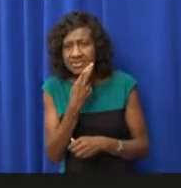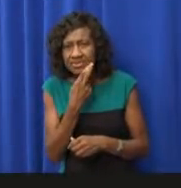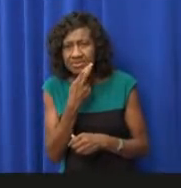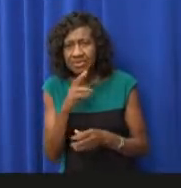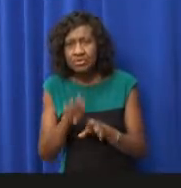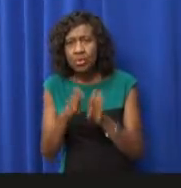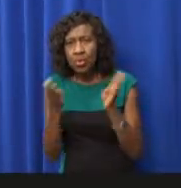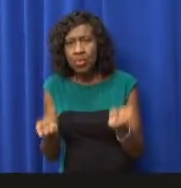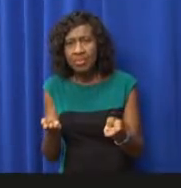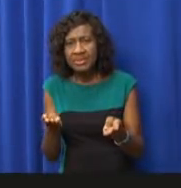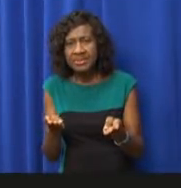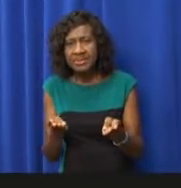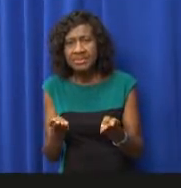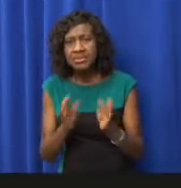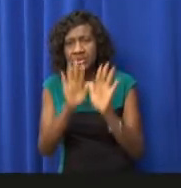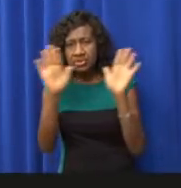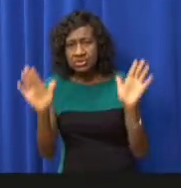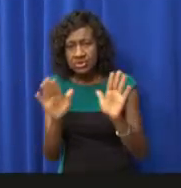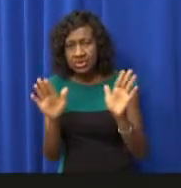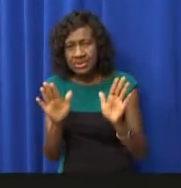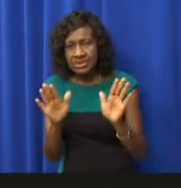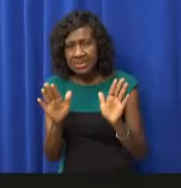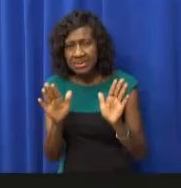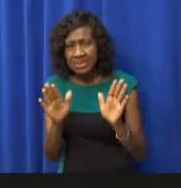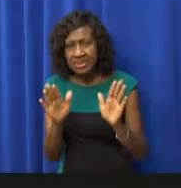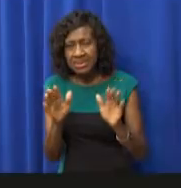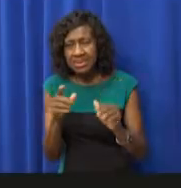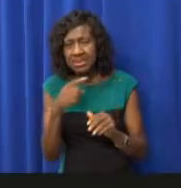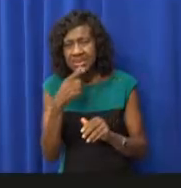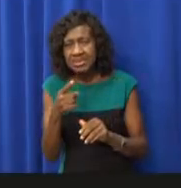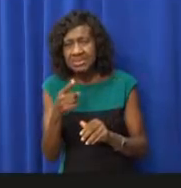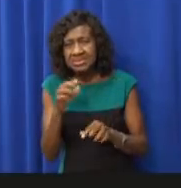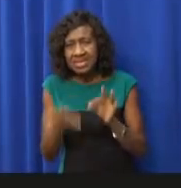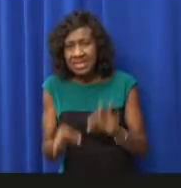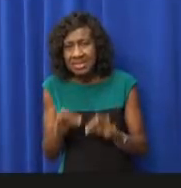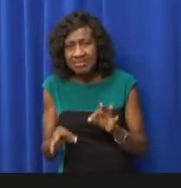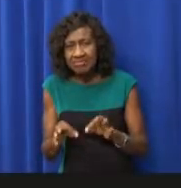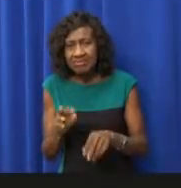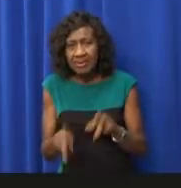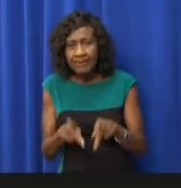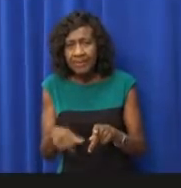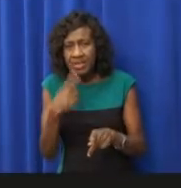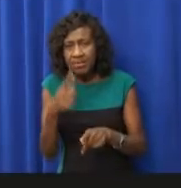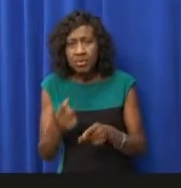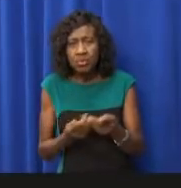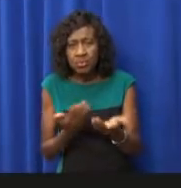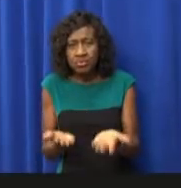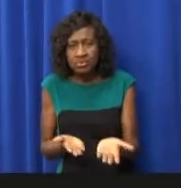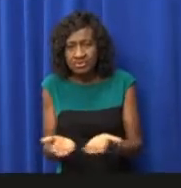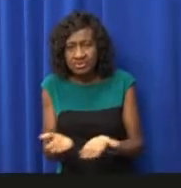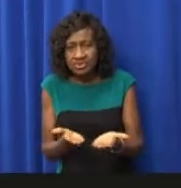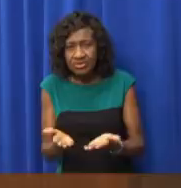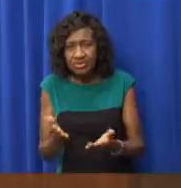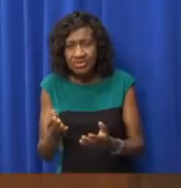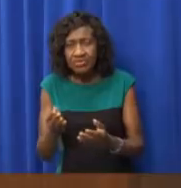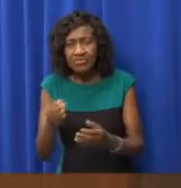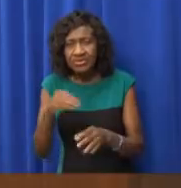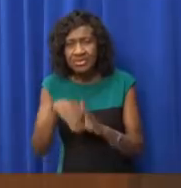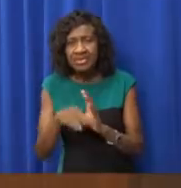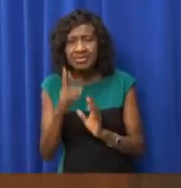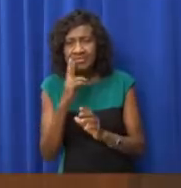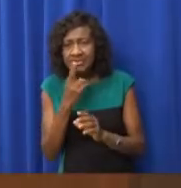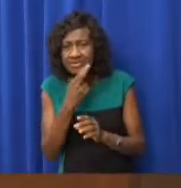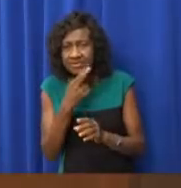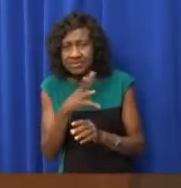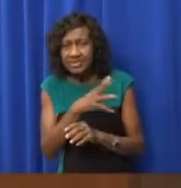Sunday, can we take it that servers and bartenders will also be part of the screening program now?